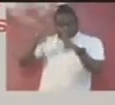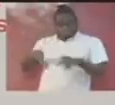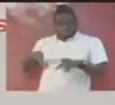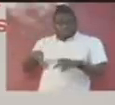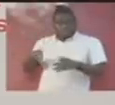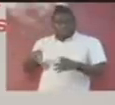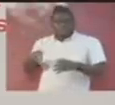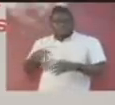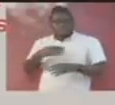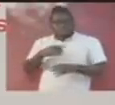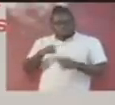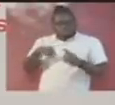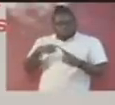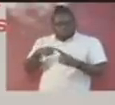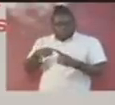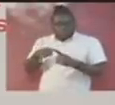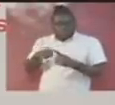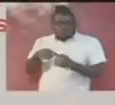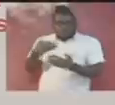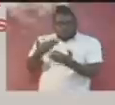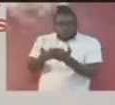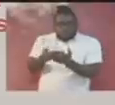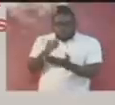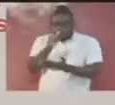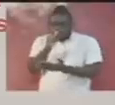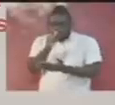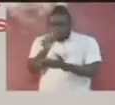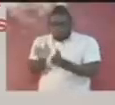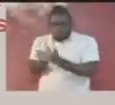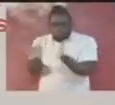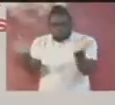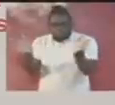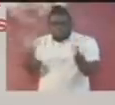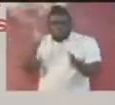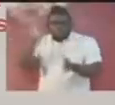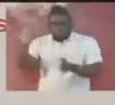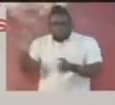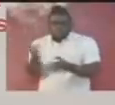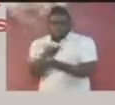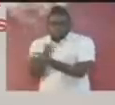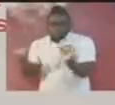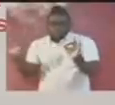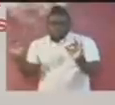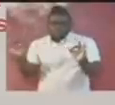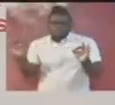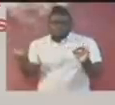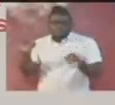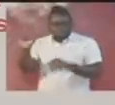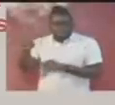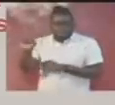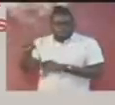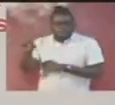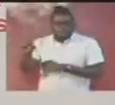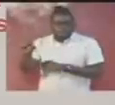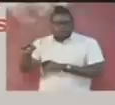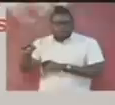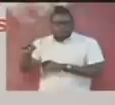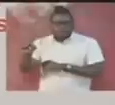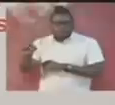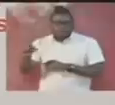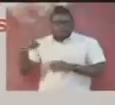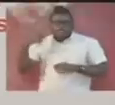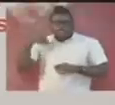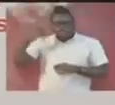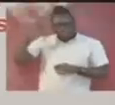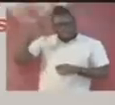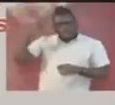private sector, it will be given to them free, and they have all agreed to give it out free. So there will be